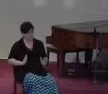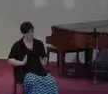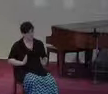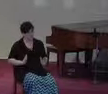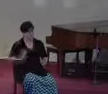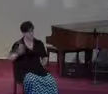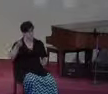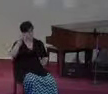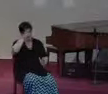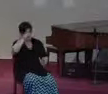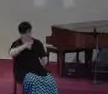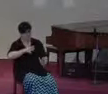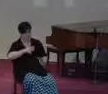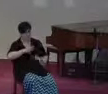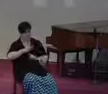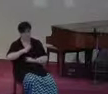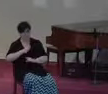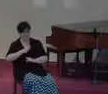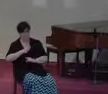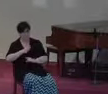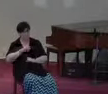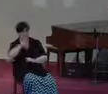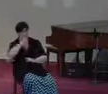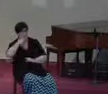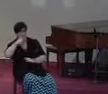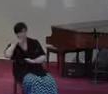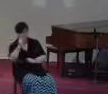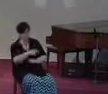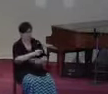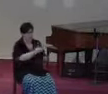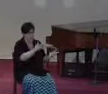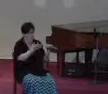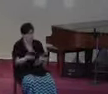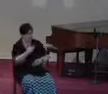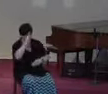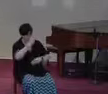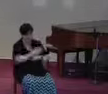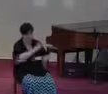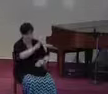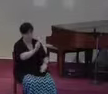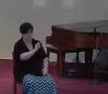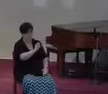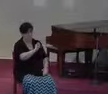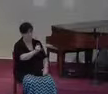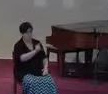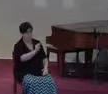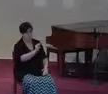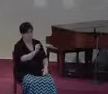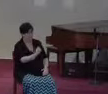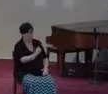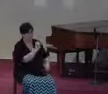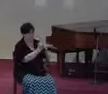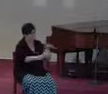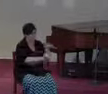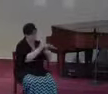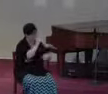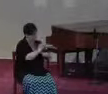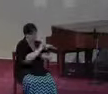with the charge of bringing Benjamin, the one son that Israel clung to,